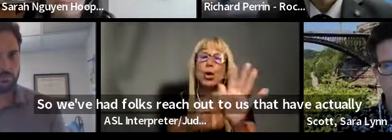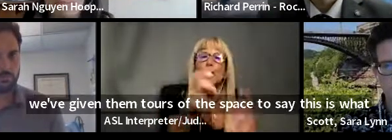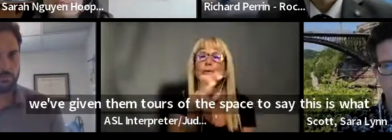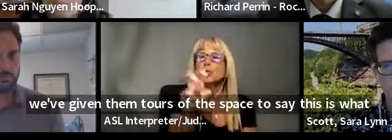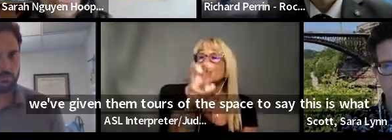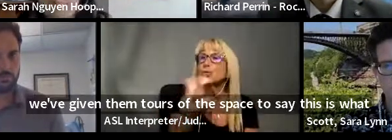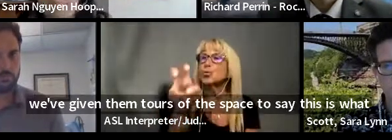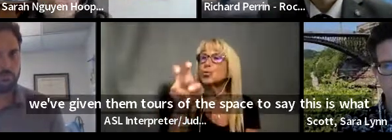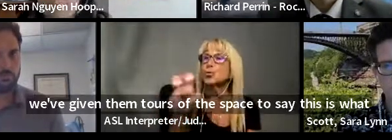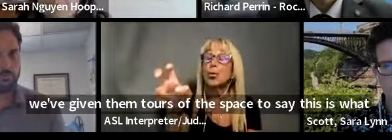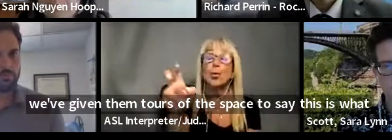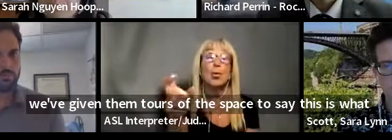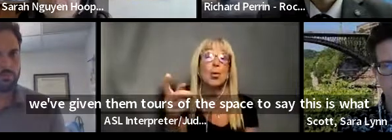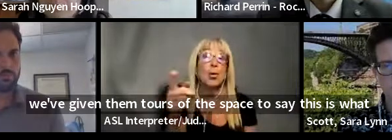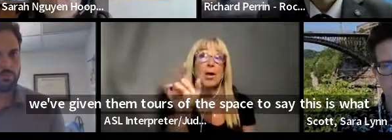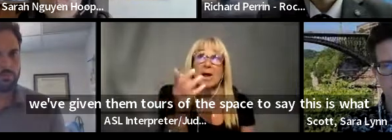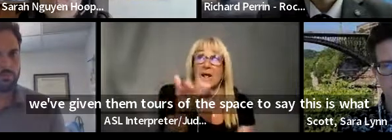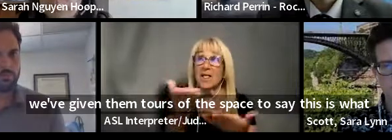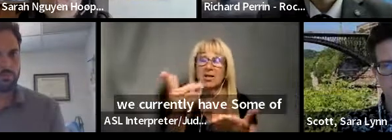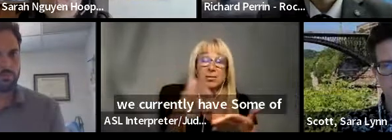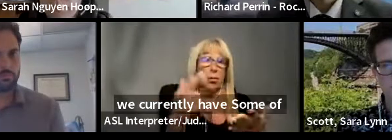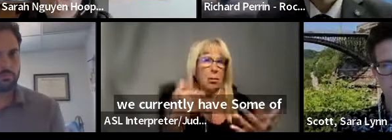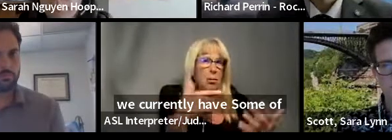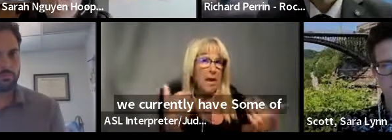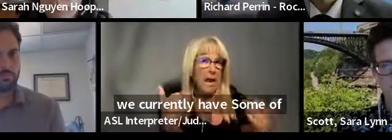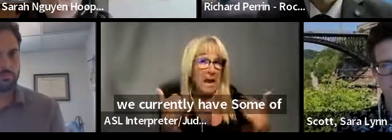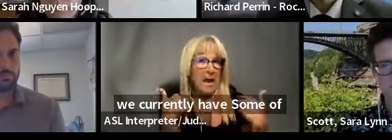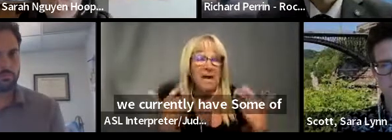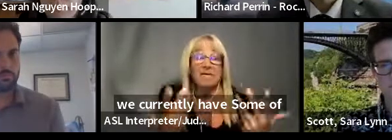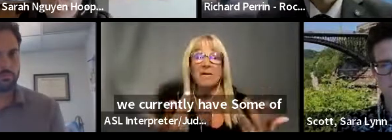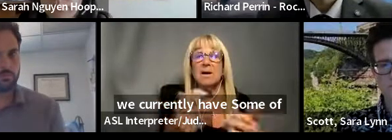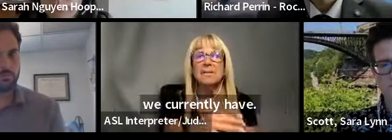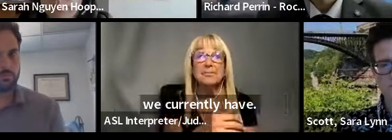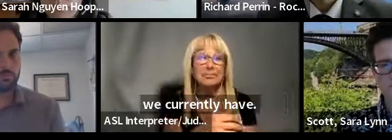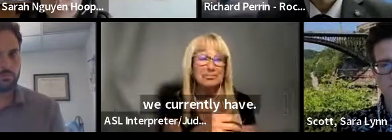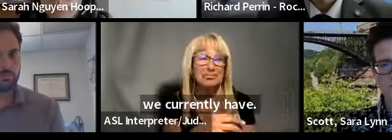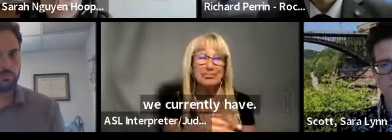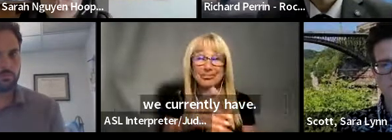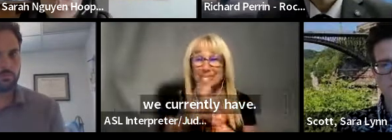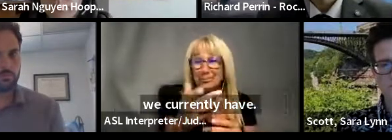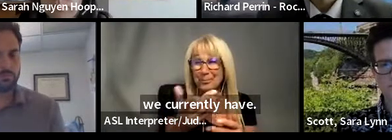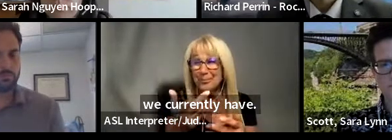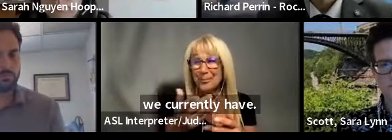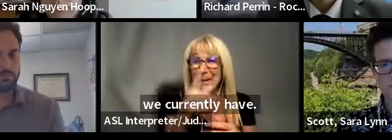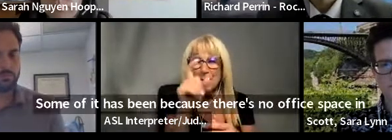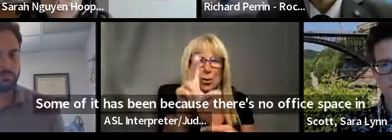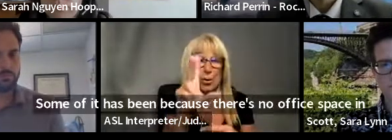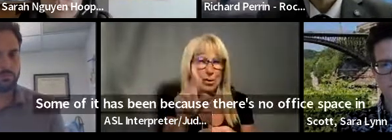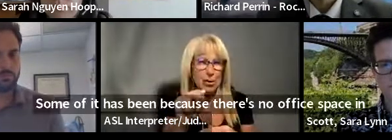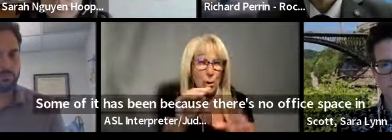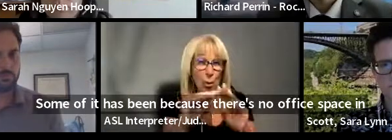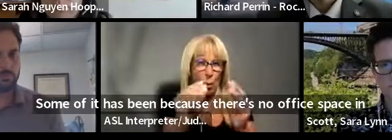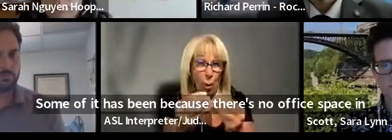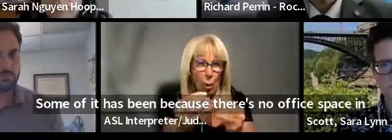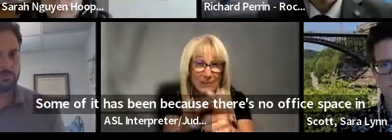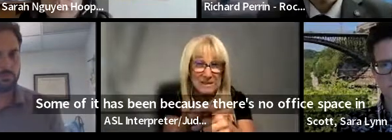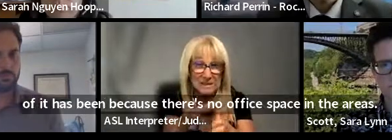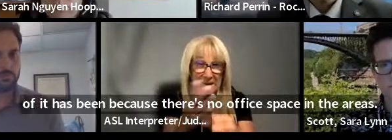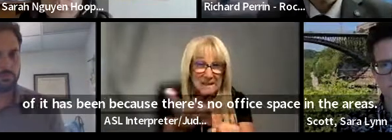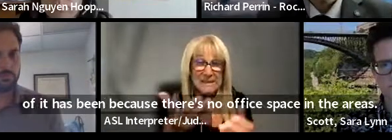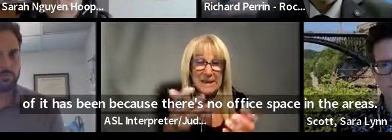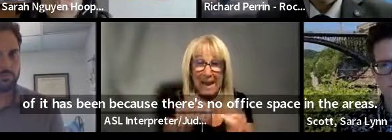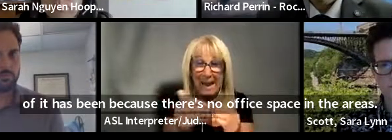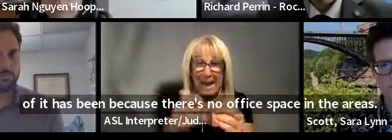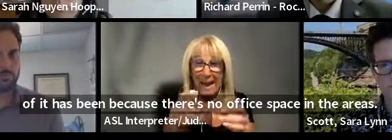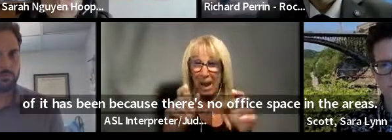have. Some of it has been because there's no office space in the areas. How can we